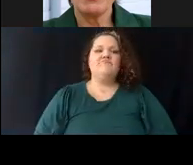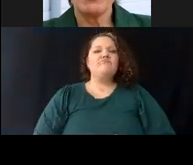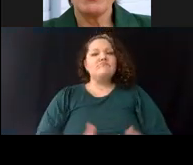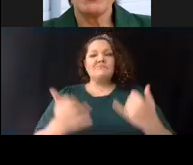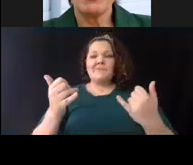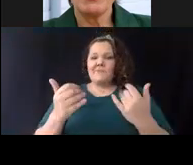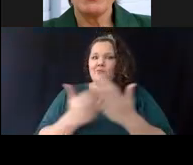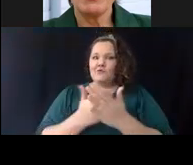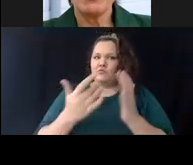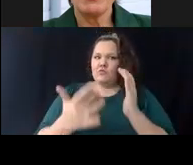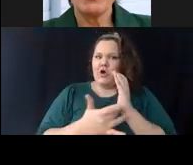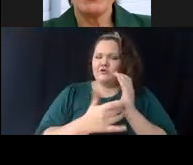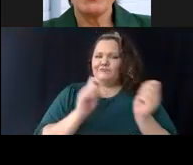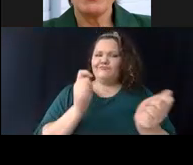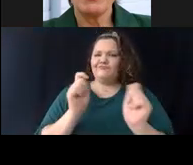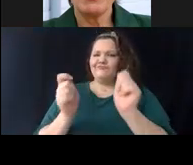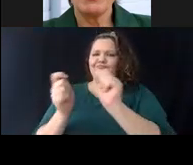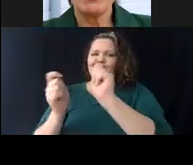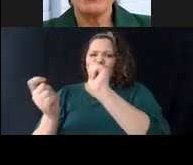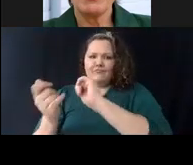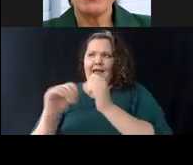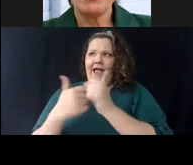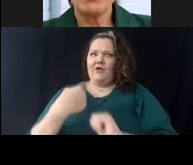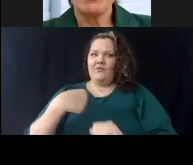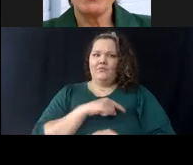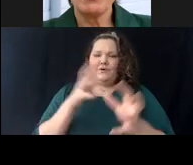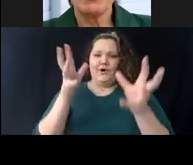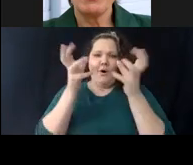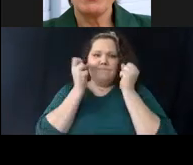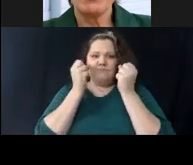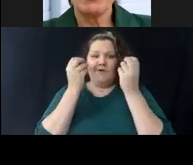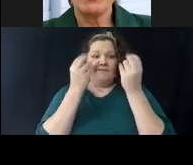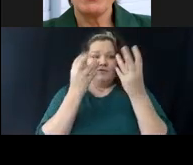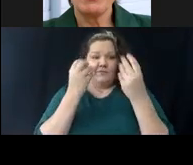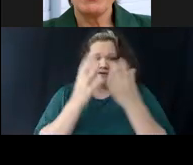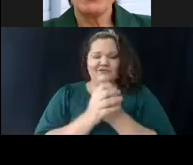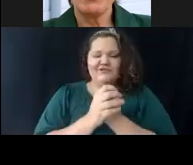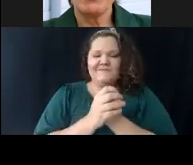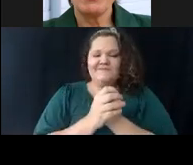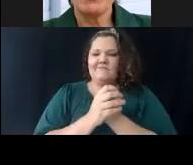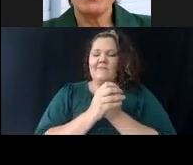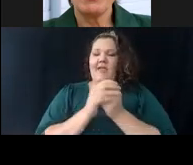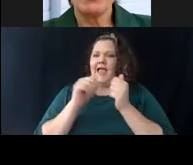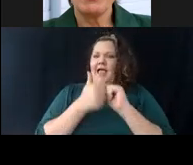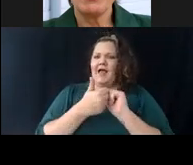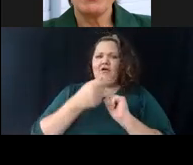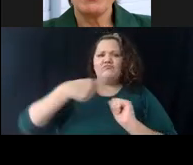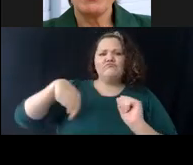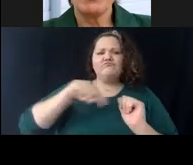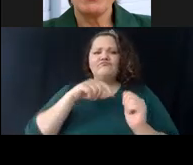is to discuss your audiences with disabilities and how to alter your content to make it more accessible for that audience.